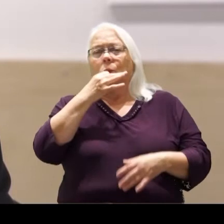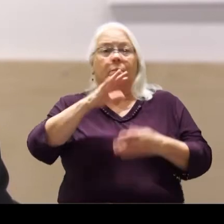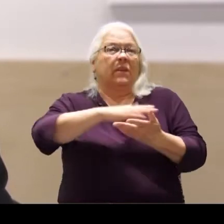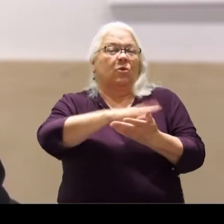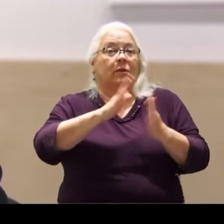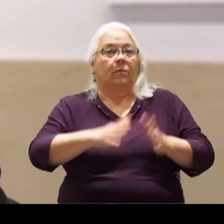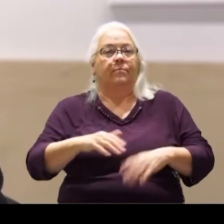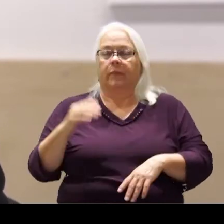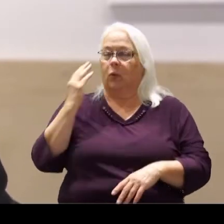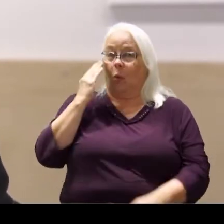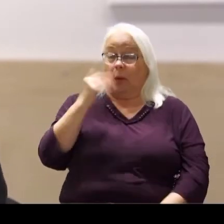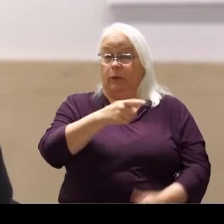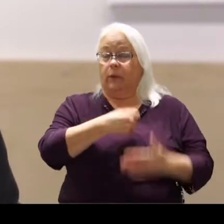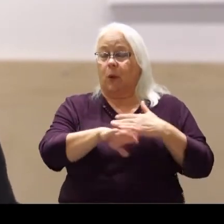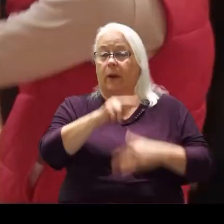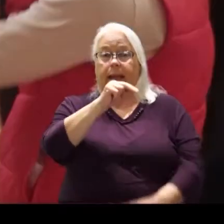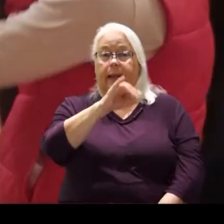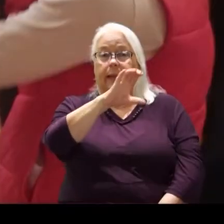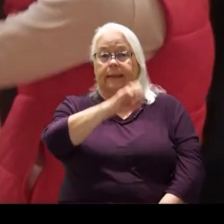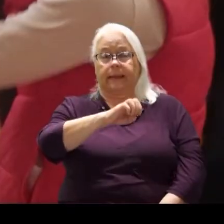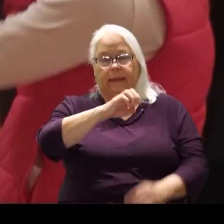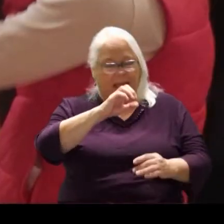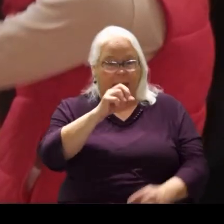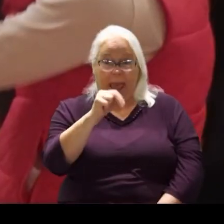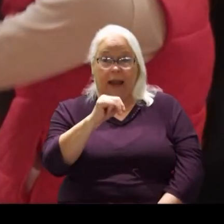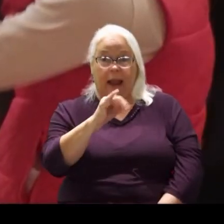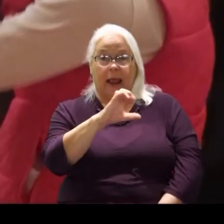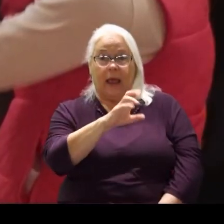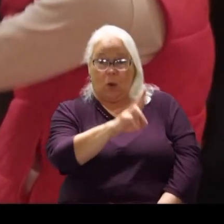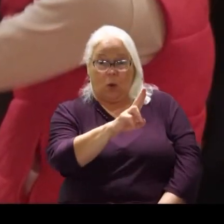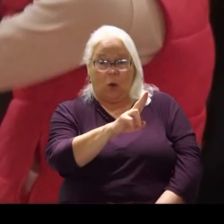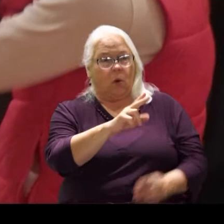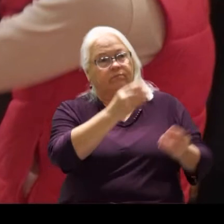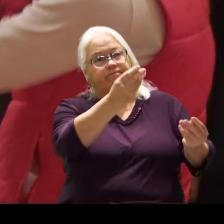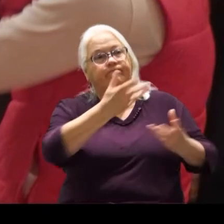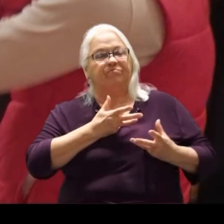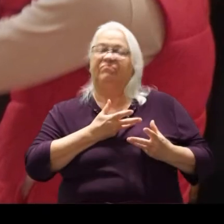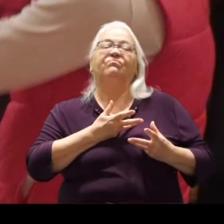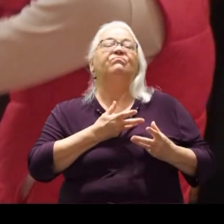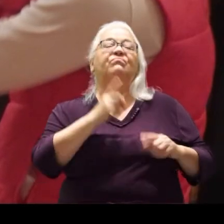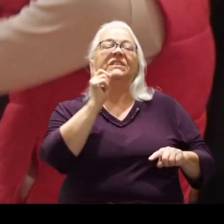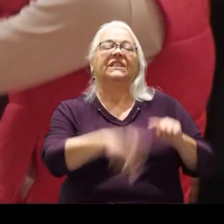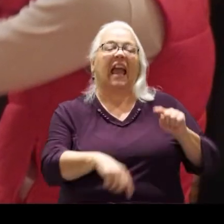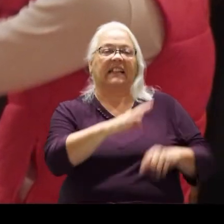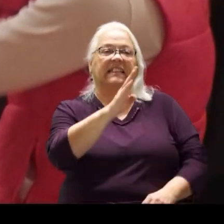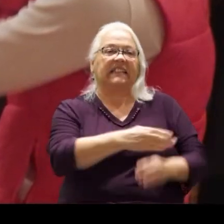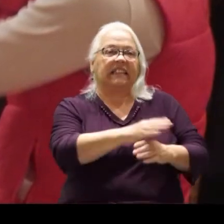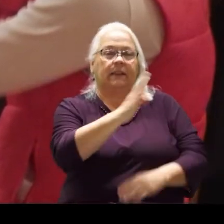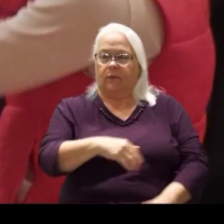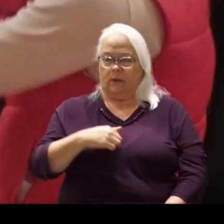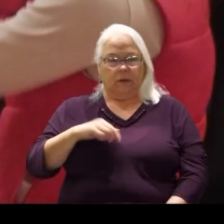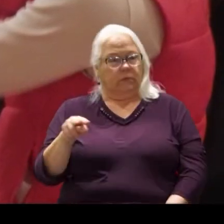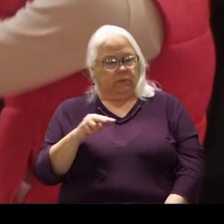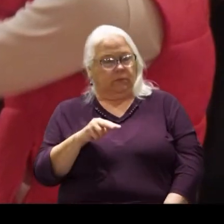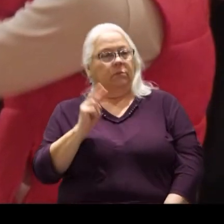musical. And when he was born, I was told by somebody in the NICU that he would never be able to sing because people with Down syndrome can't sing. So at that point, I resolved, that's it.